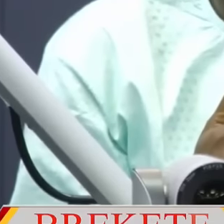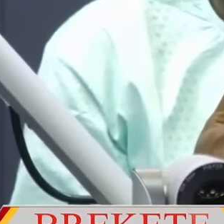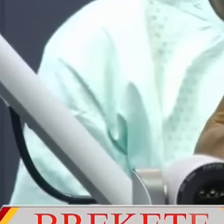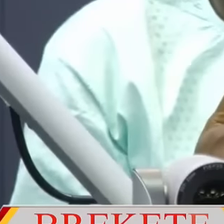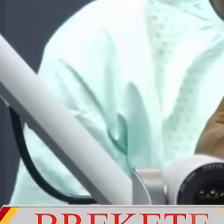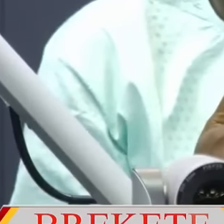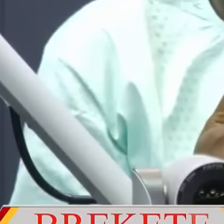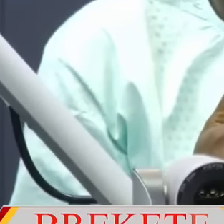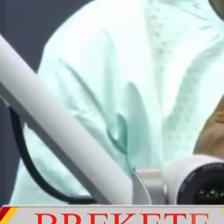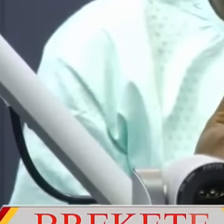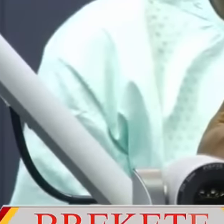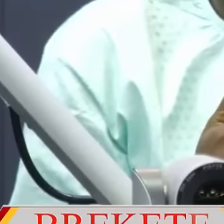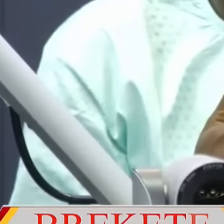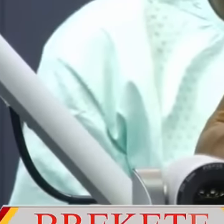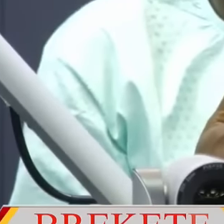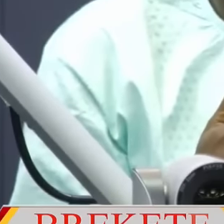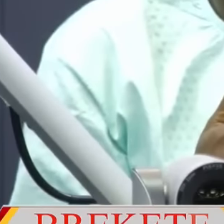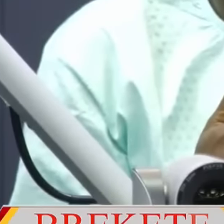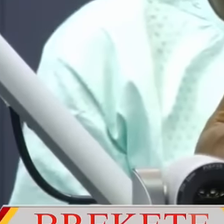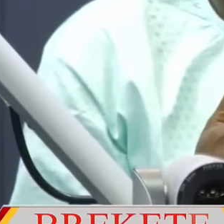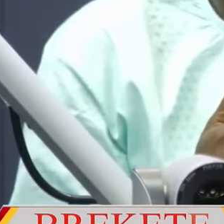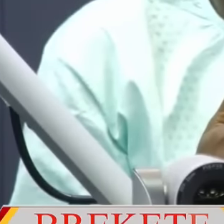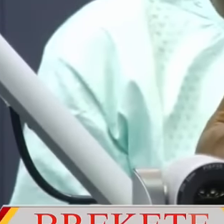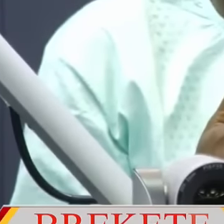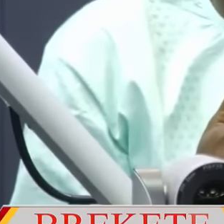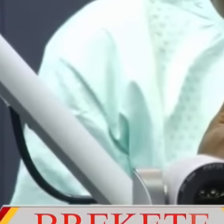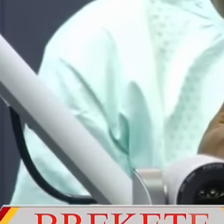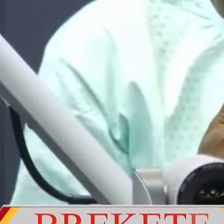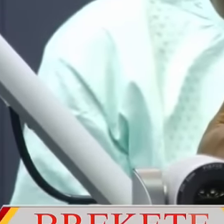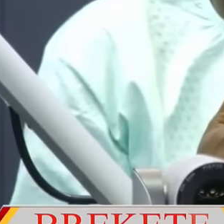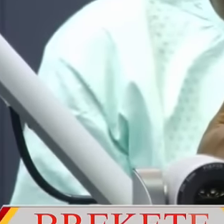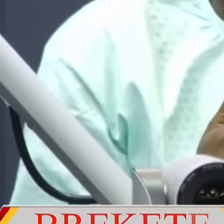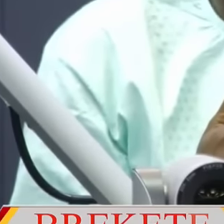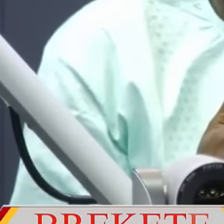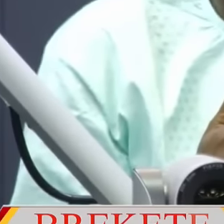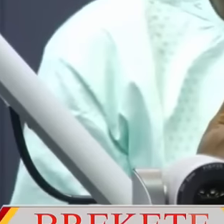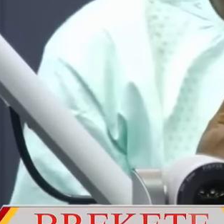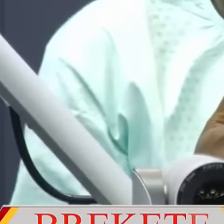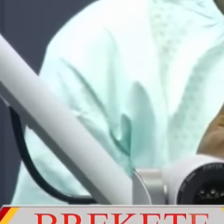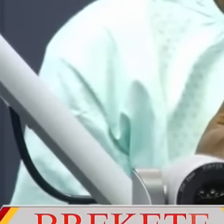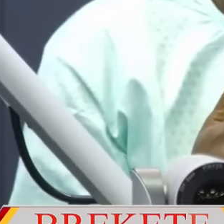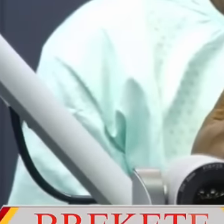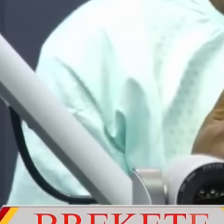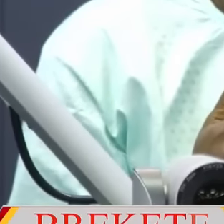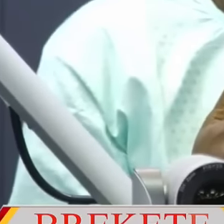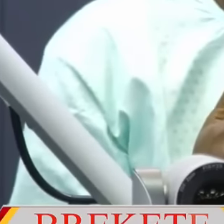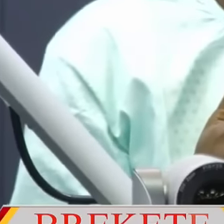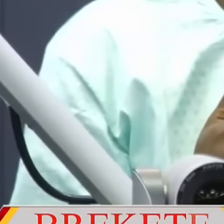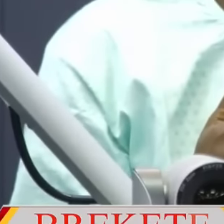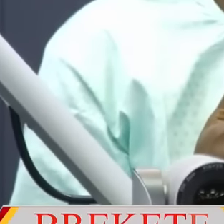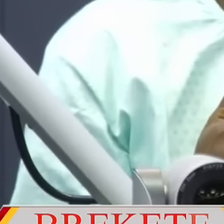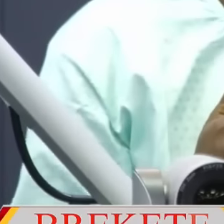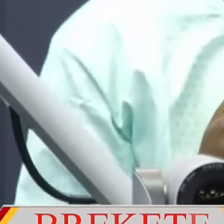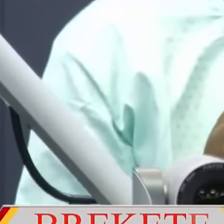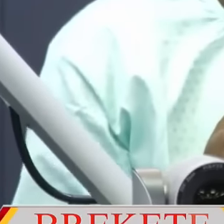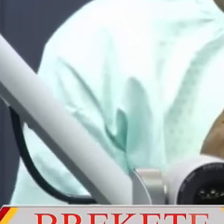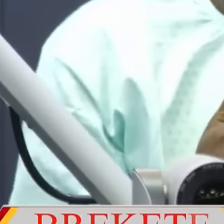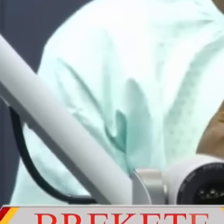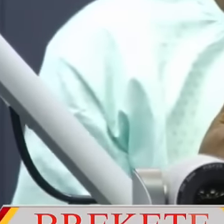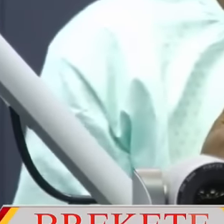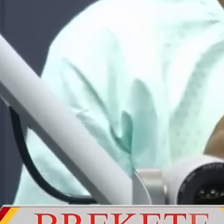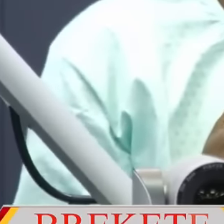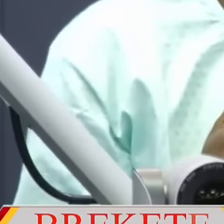babu namiji wanda ke da shekara 16 wanda ke iya bido wani abu ya kawo wayyo Allah na to kaga dole ni abin ya